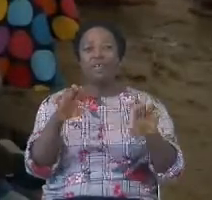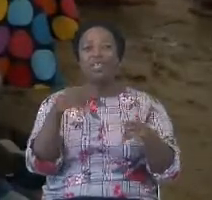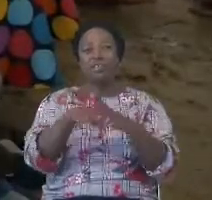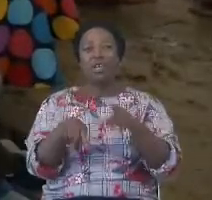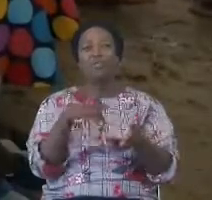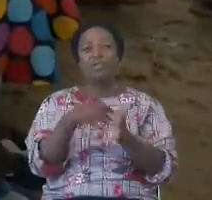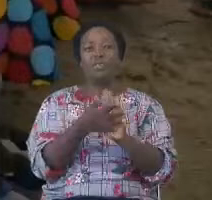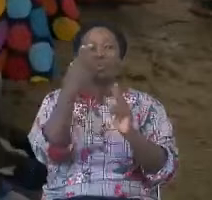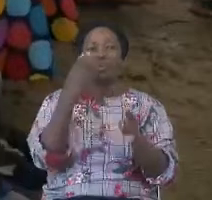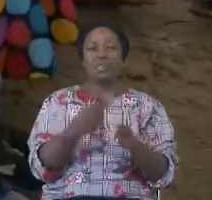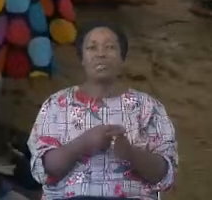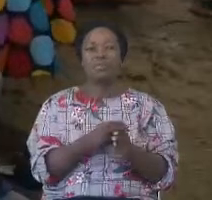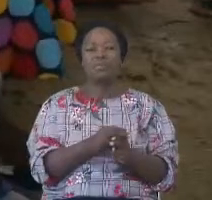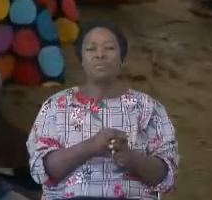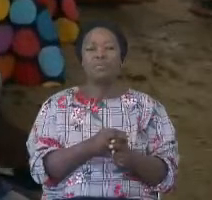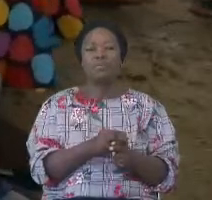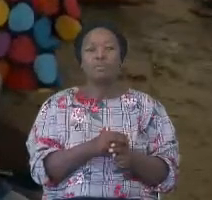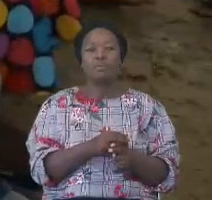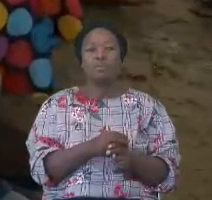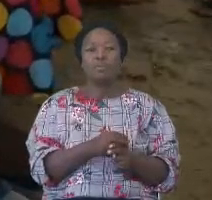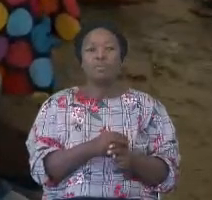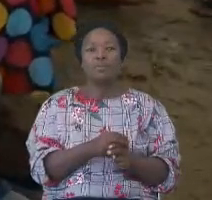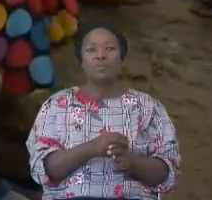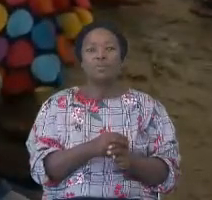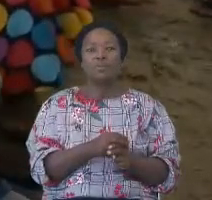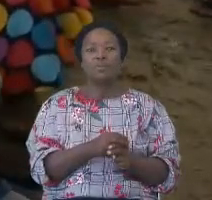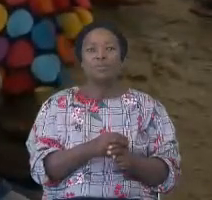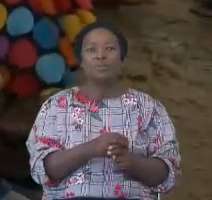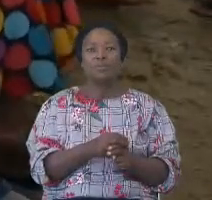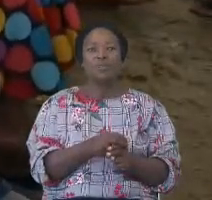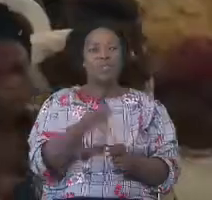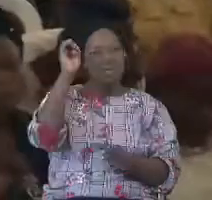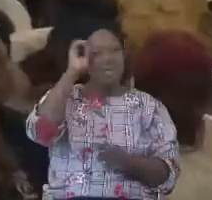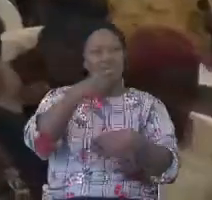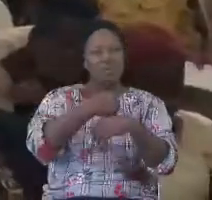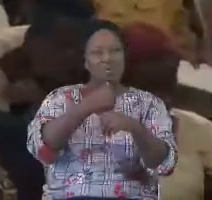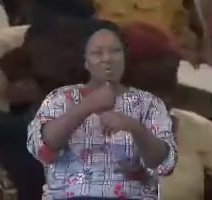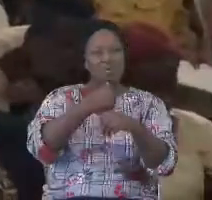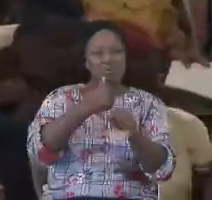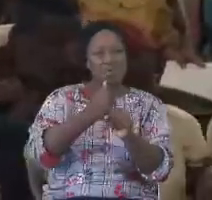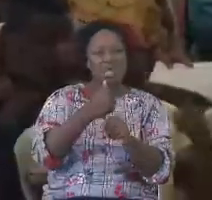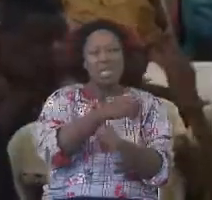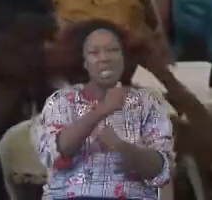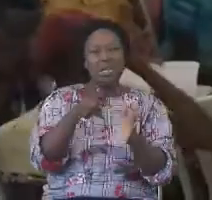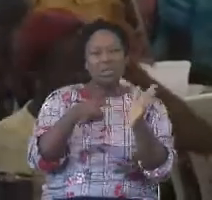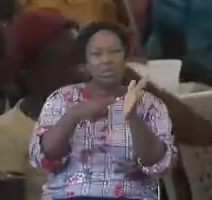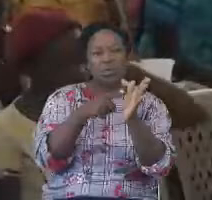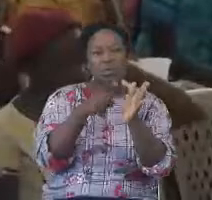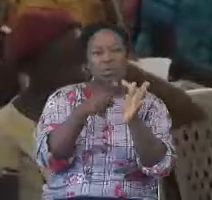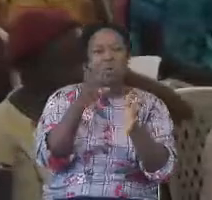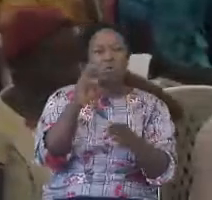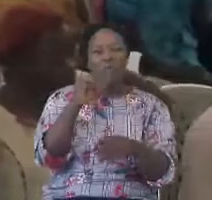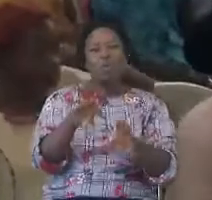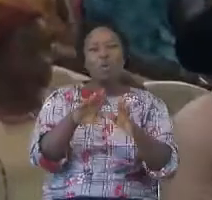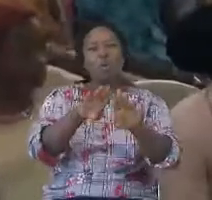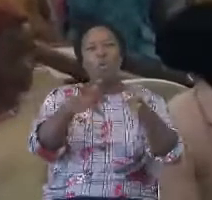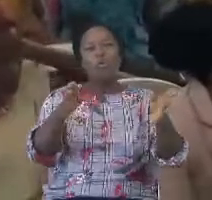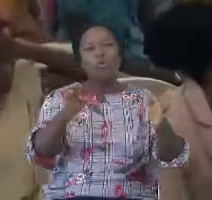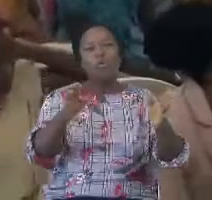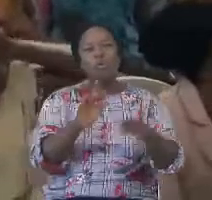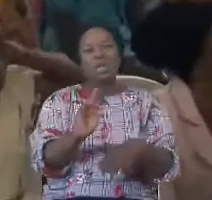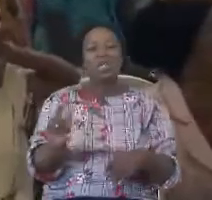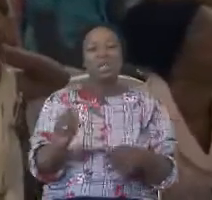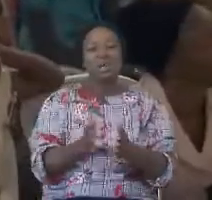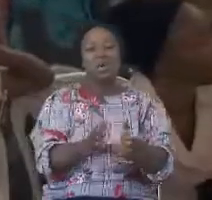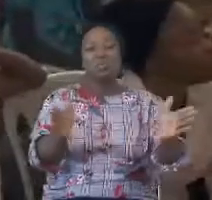crushed they are conquered they are finished in your life in jesus name he made